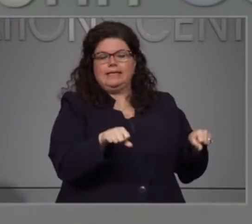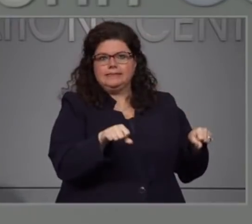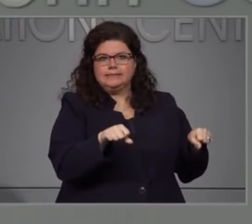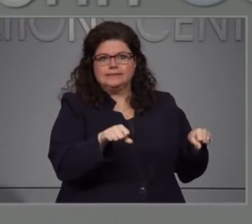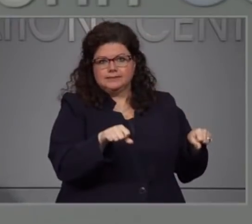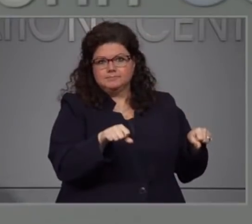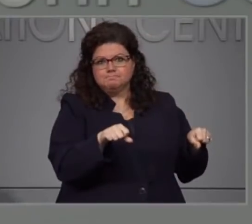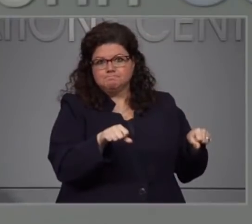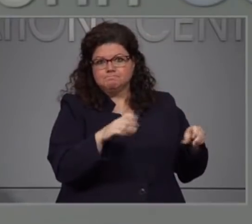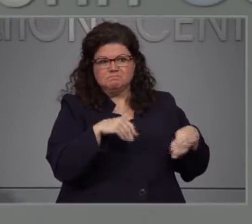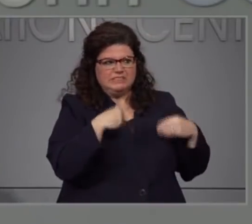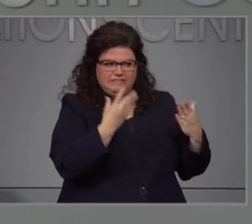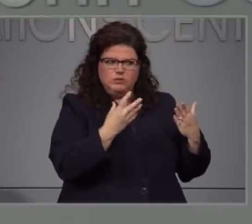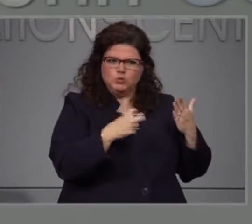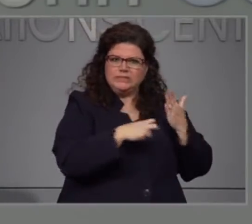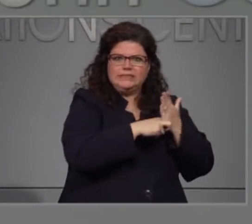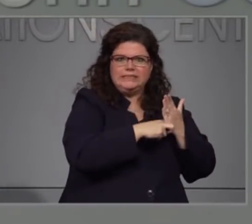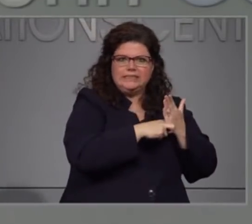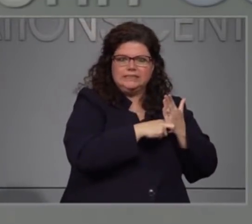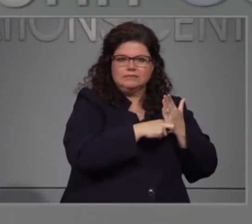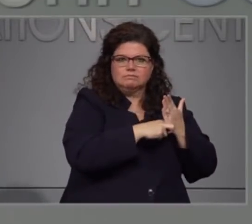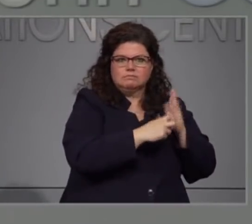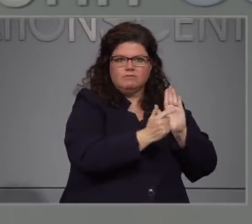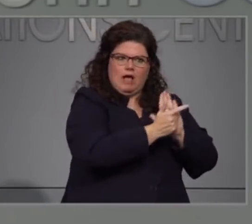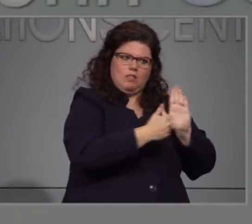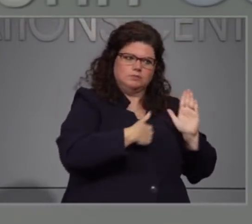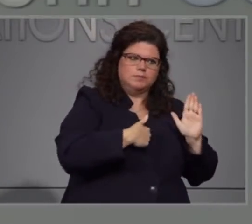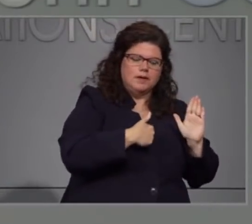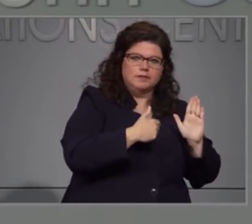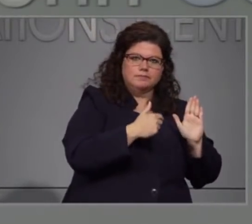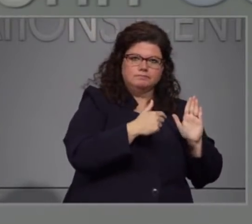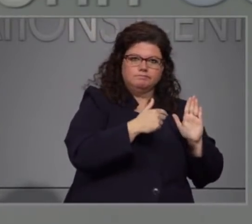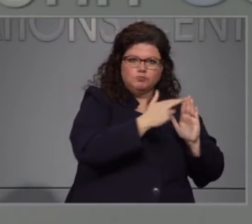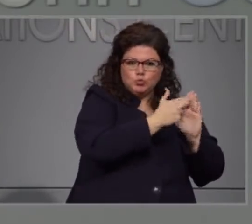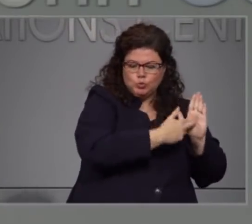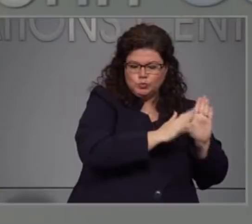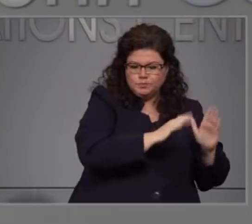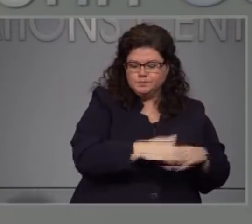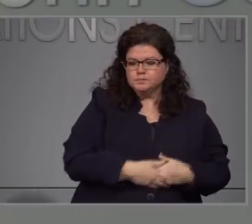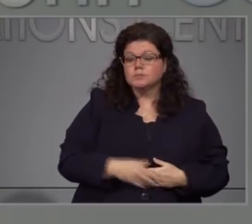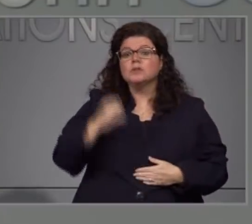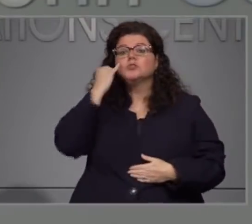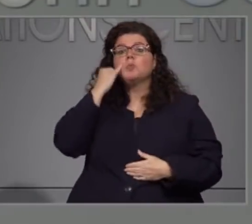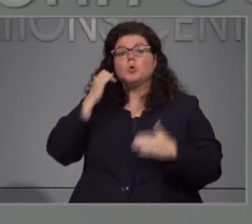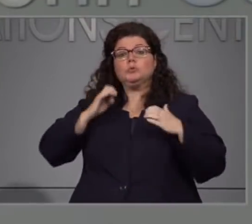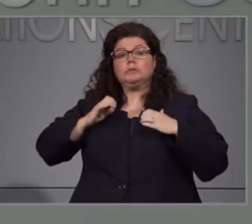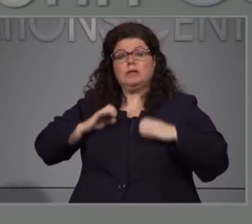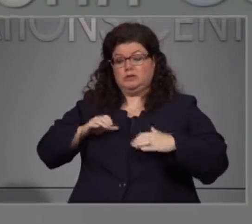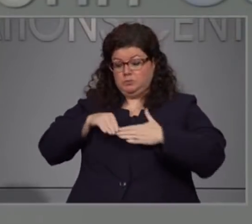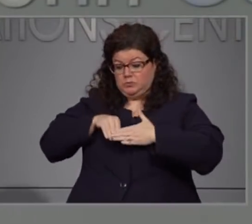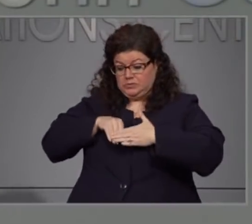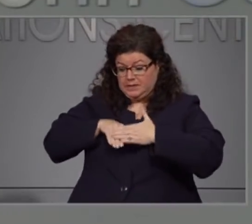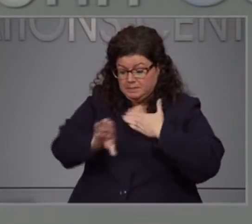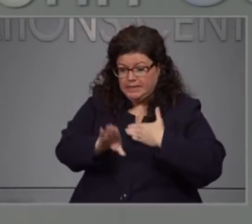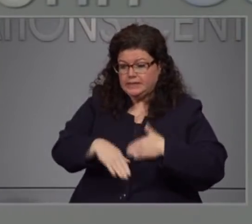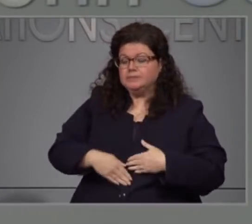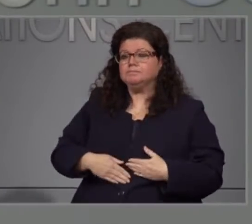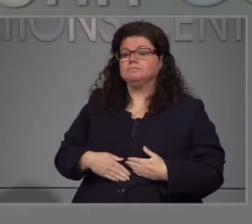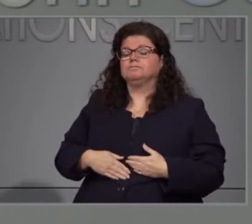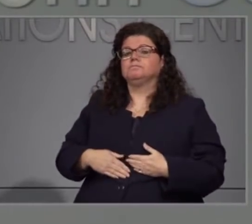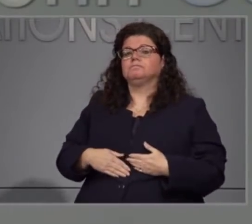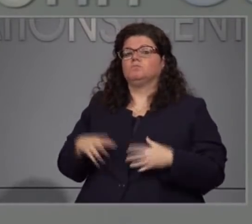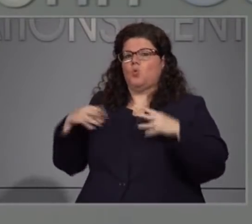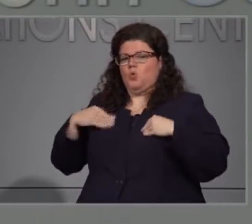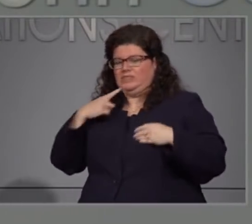can be cited for violation of this. And also, if a customer comes and the business says you need to wear a mask and the